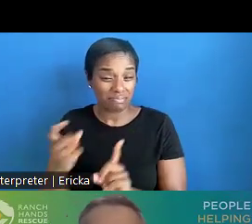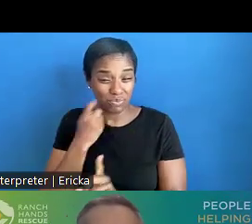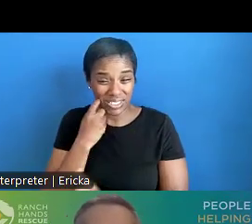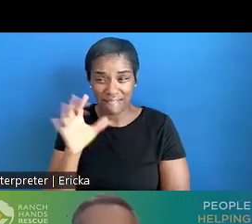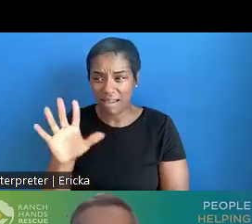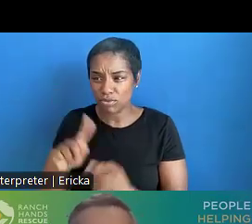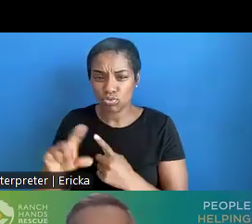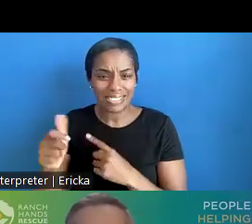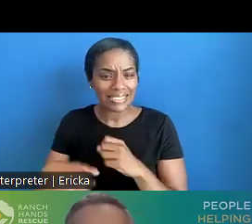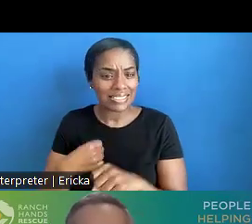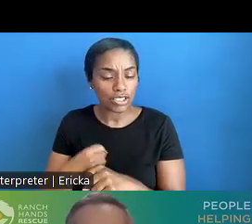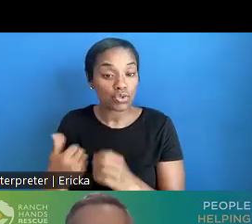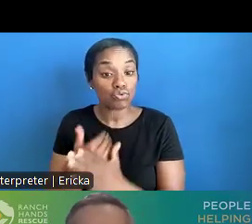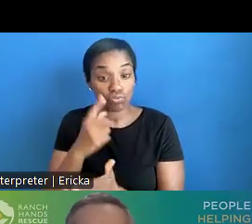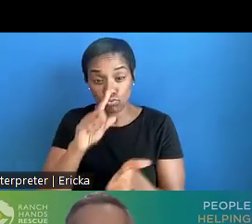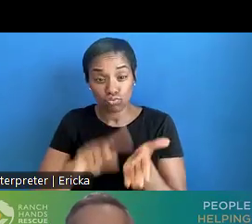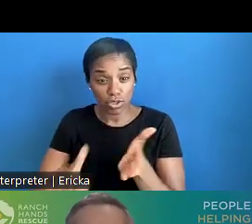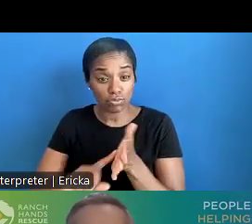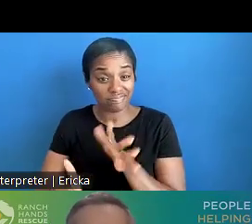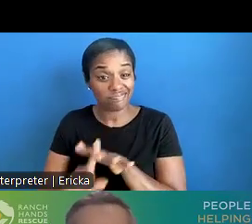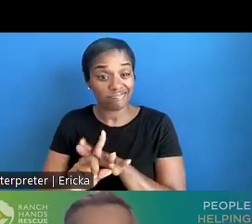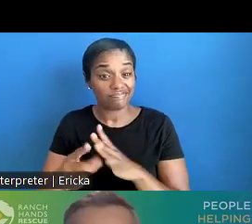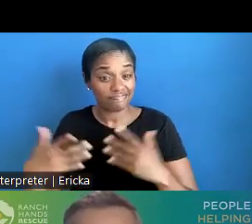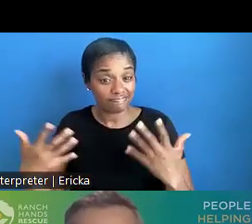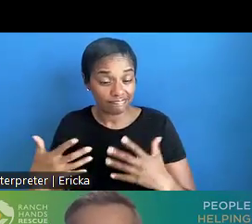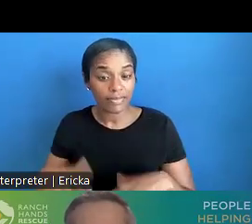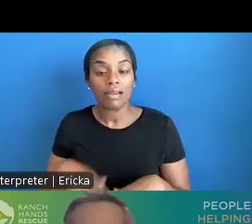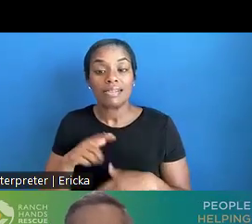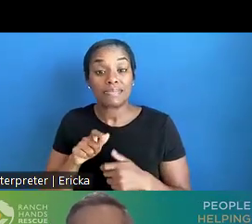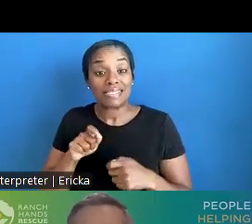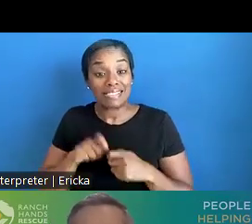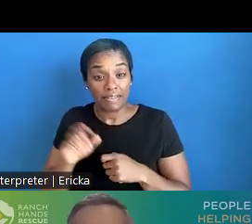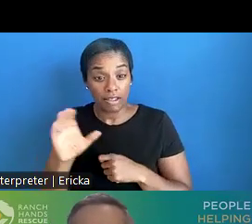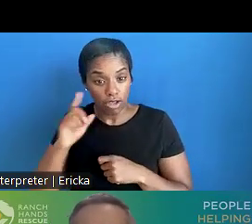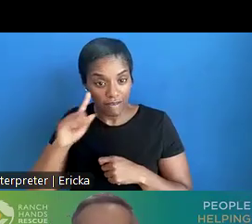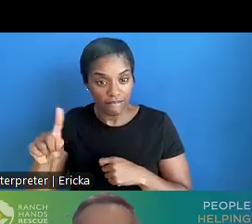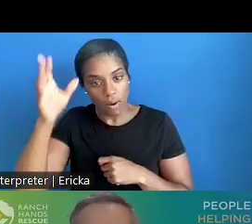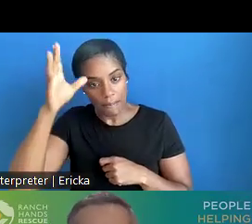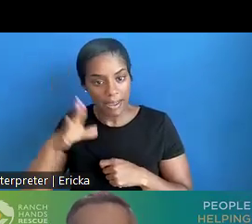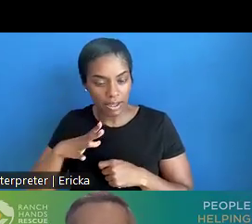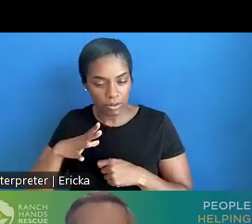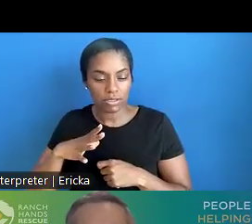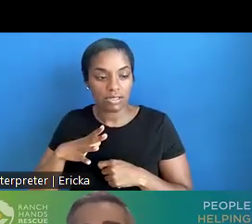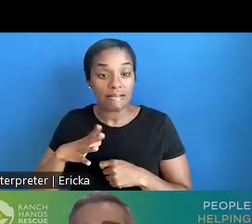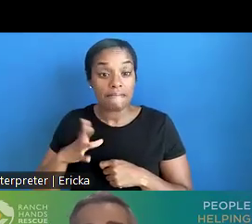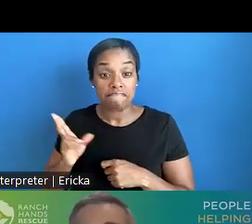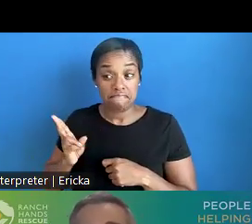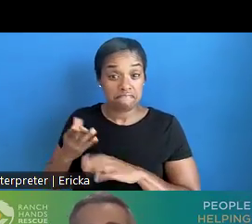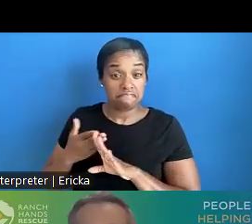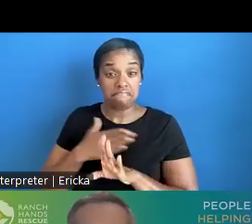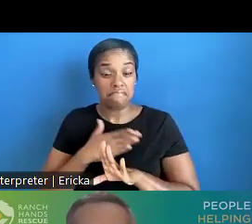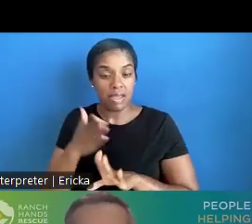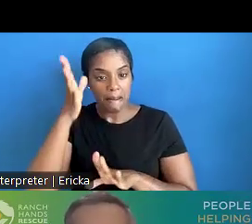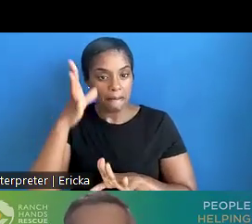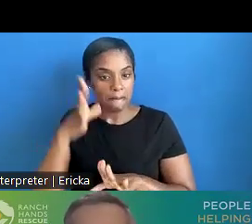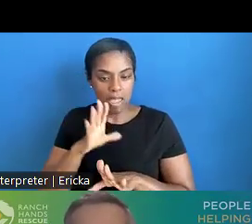5 to 10 years, new research has been coming out where they specifically look for males. Historically, what happened is males got caught up in